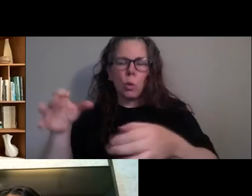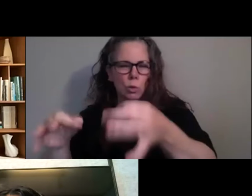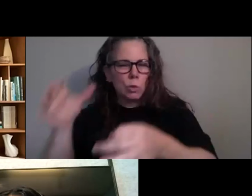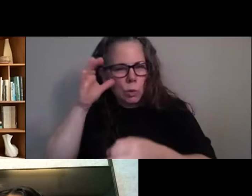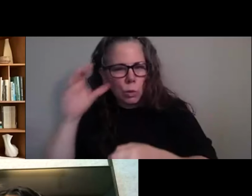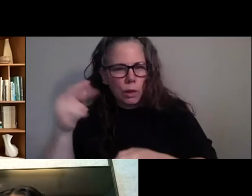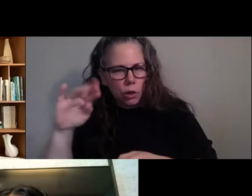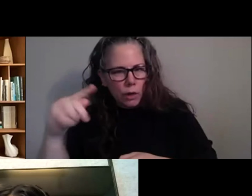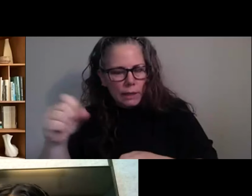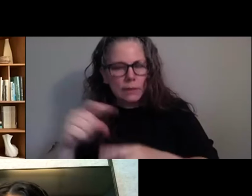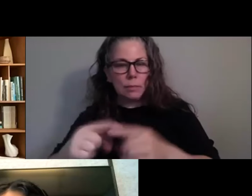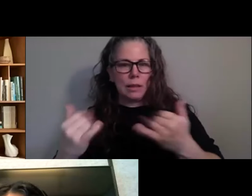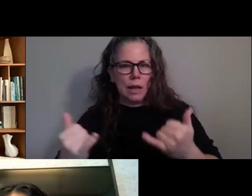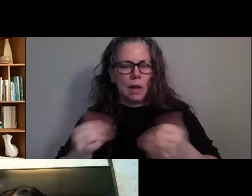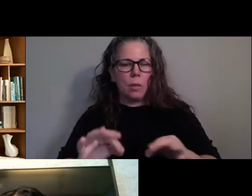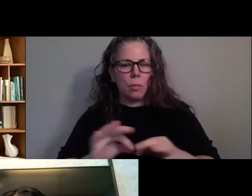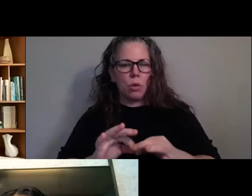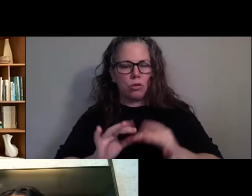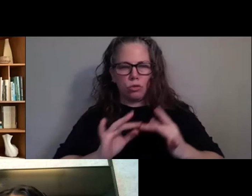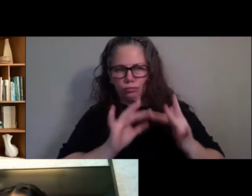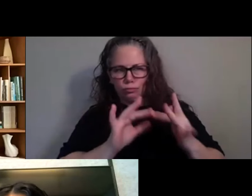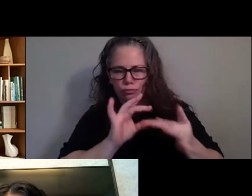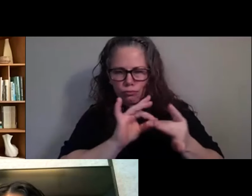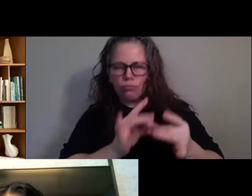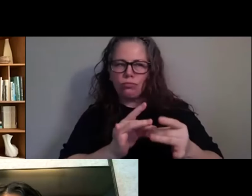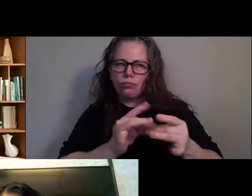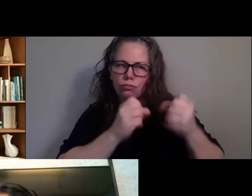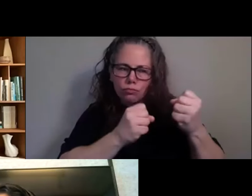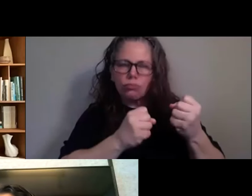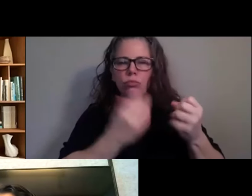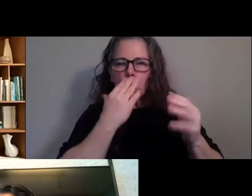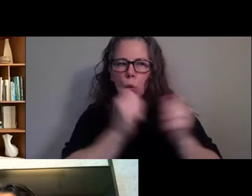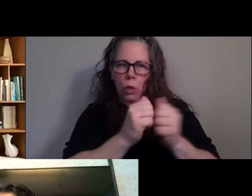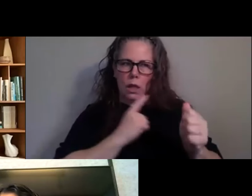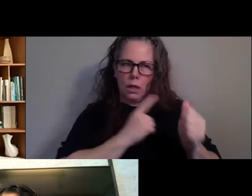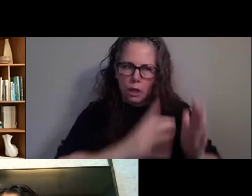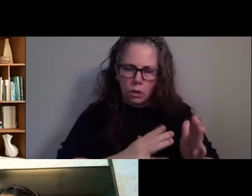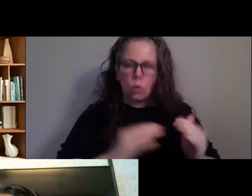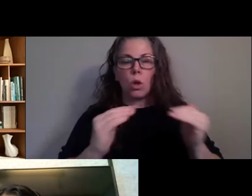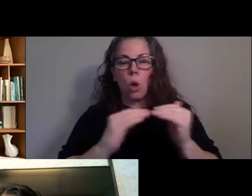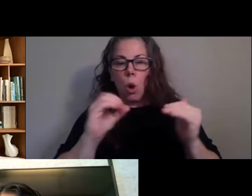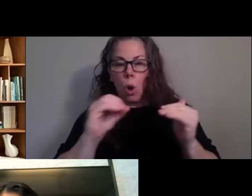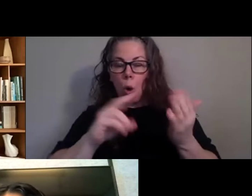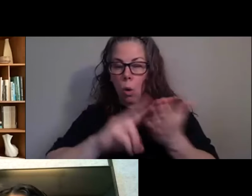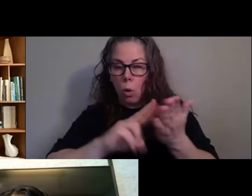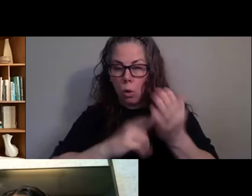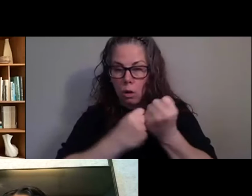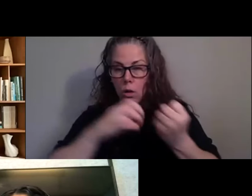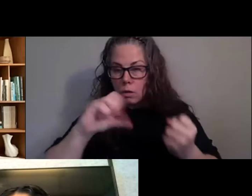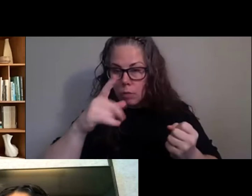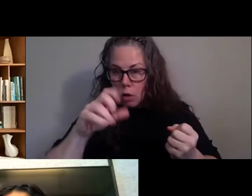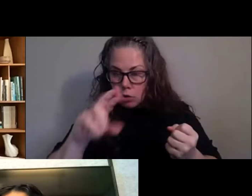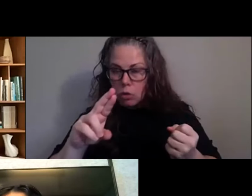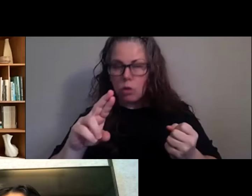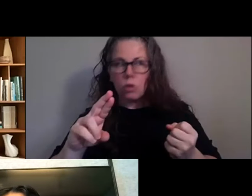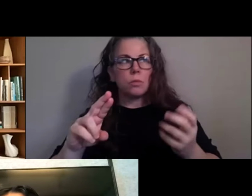to build that relationship with your legislator, ask for co-sponsorship and prepare like mentally, emotionally for a